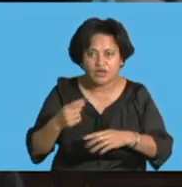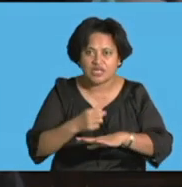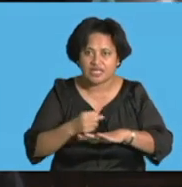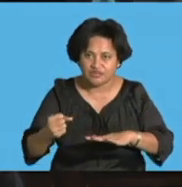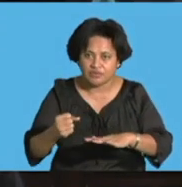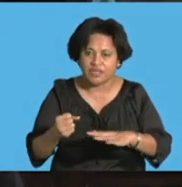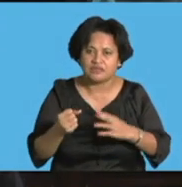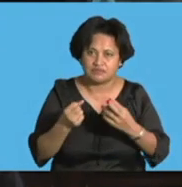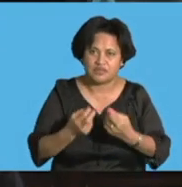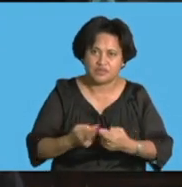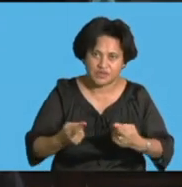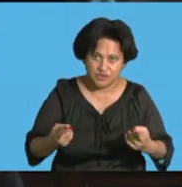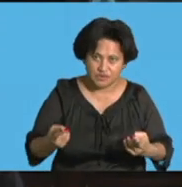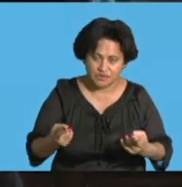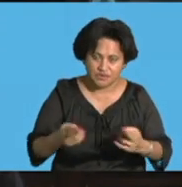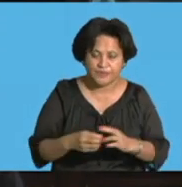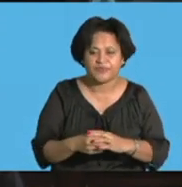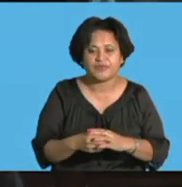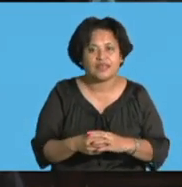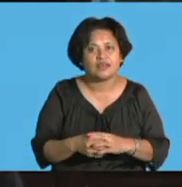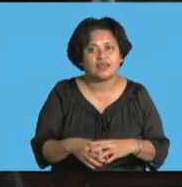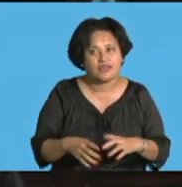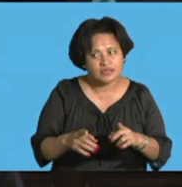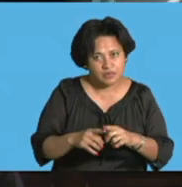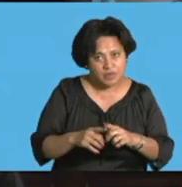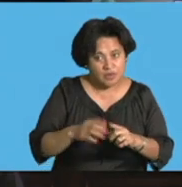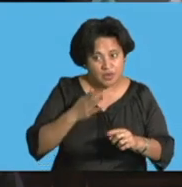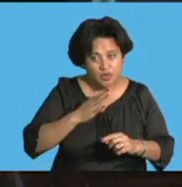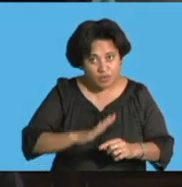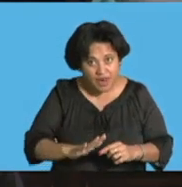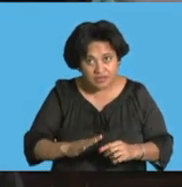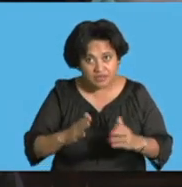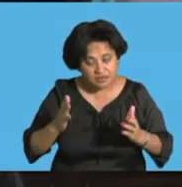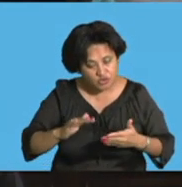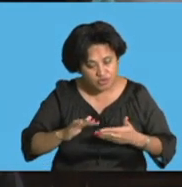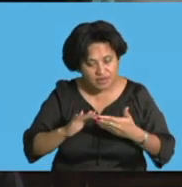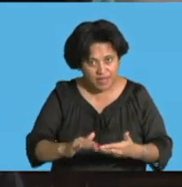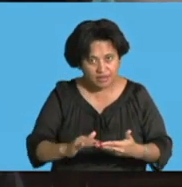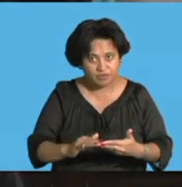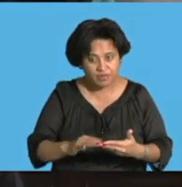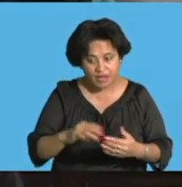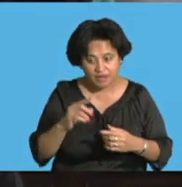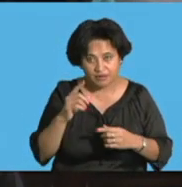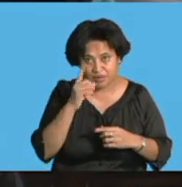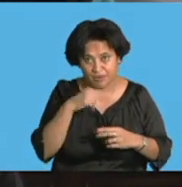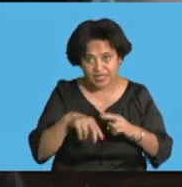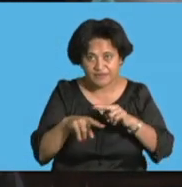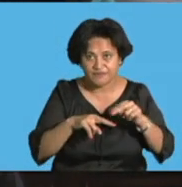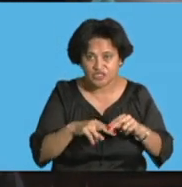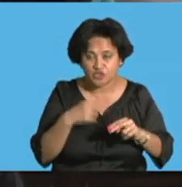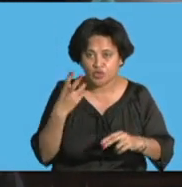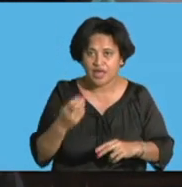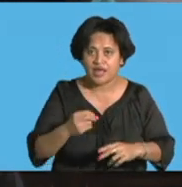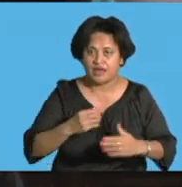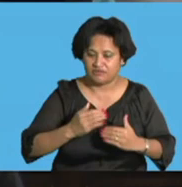our resources. In doing so, we will equip Fijians with lifelong business skills. Mr. Speaker, sir, I